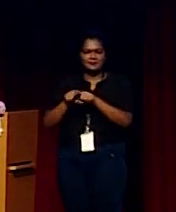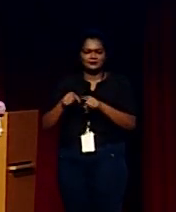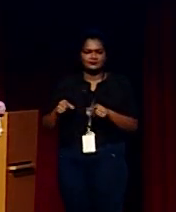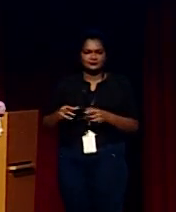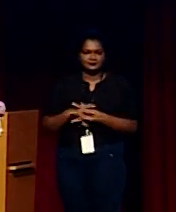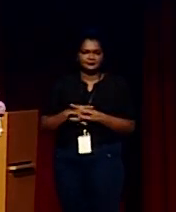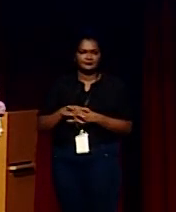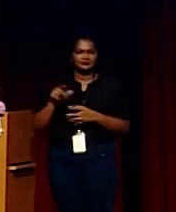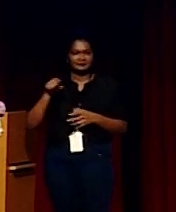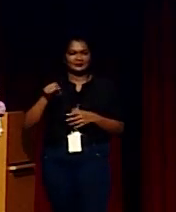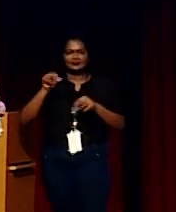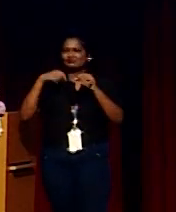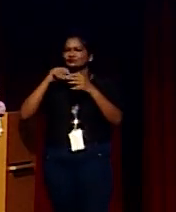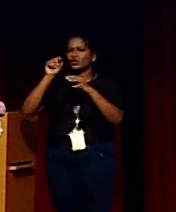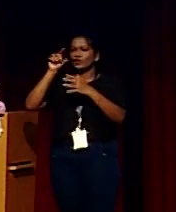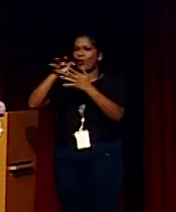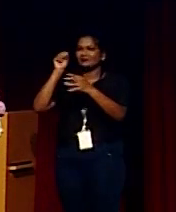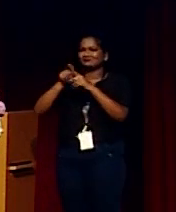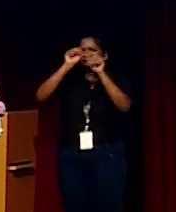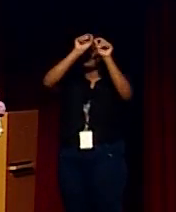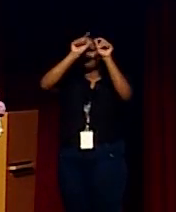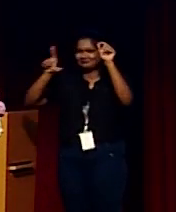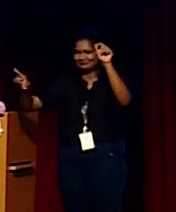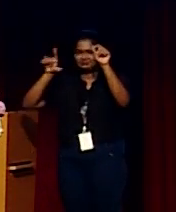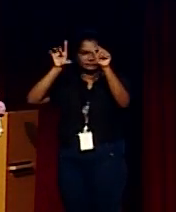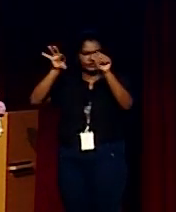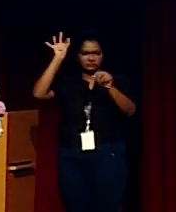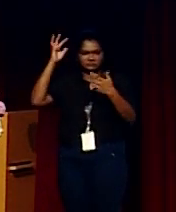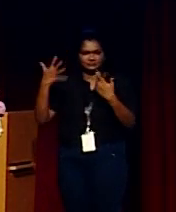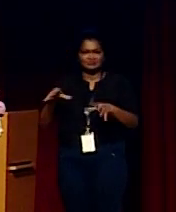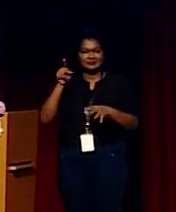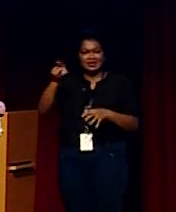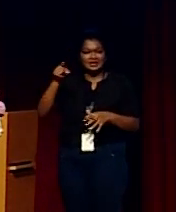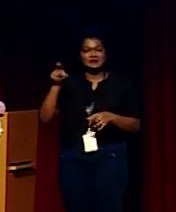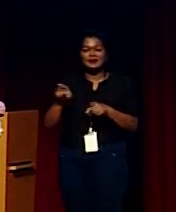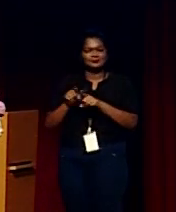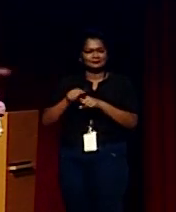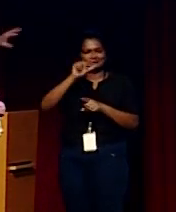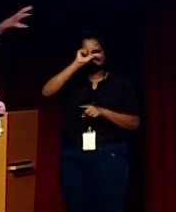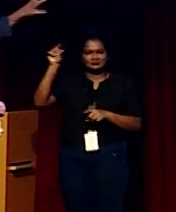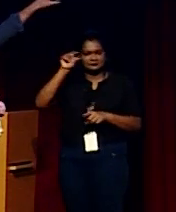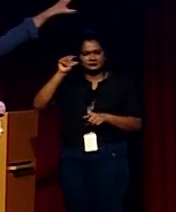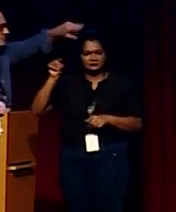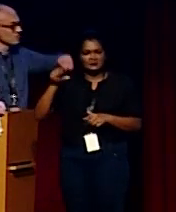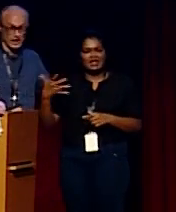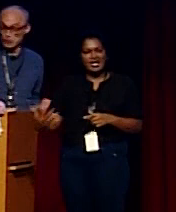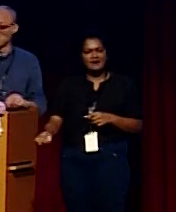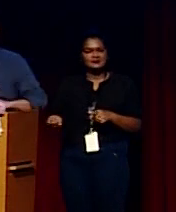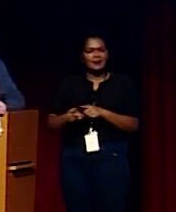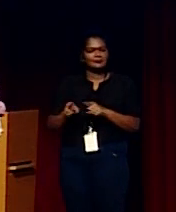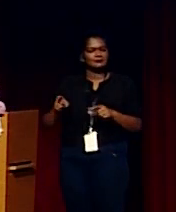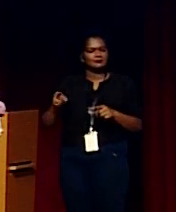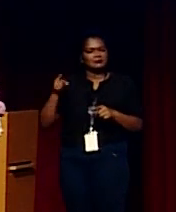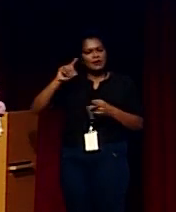that, yes. Inference rule. Label. So this is an inference rule, and it's a